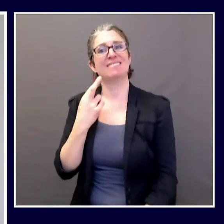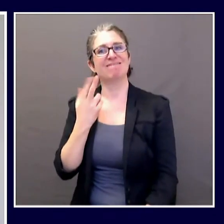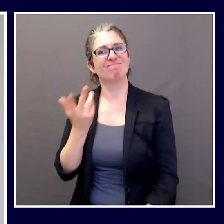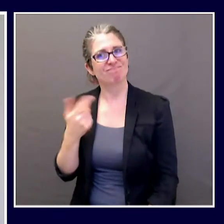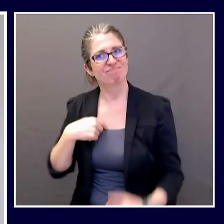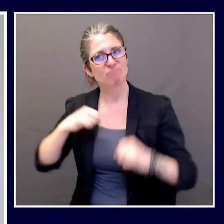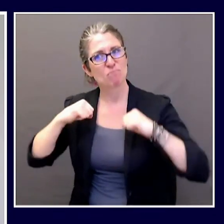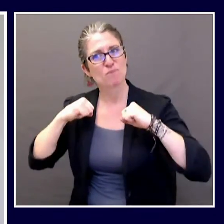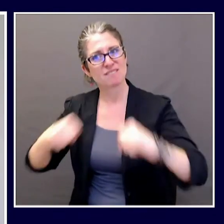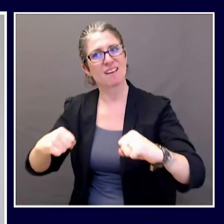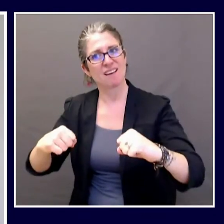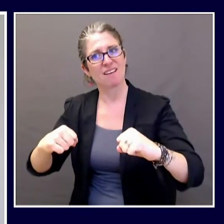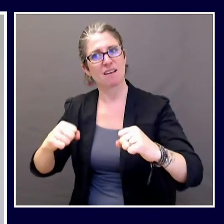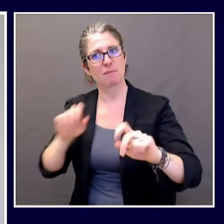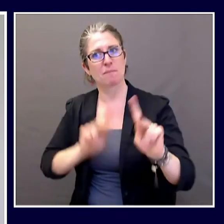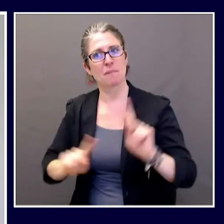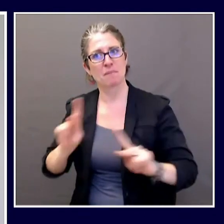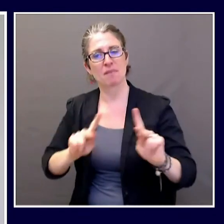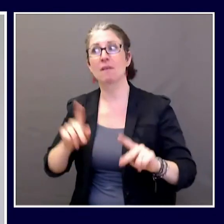critical. That number is